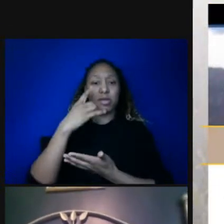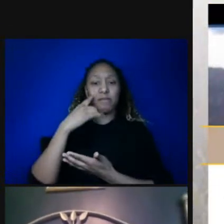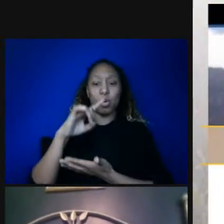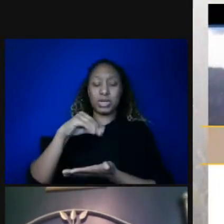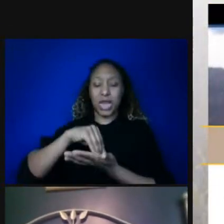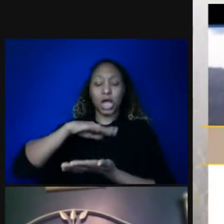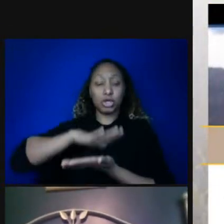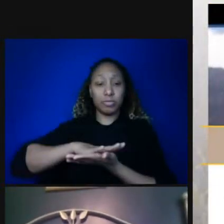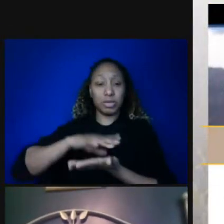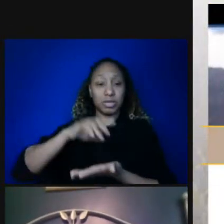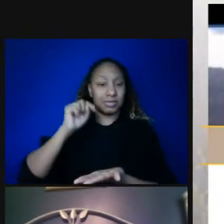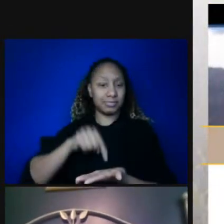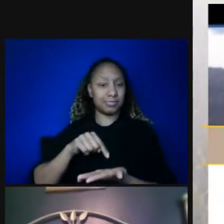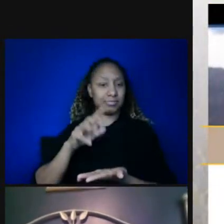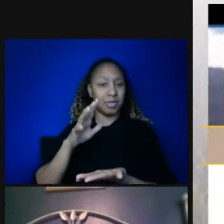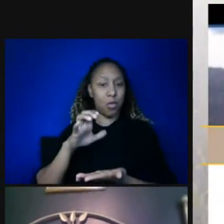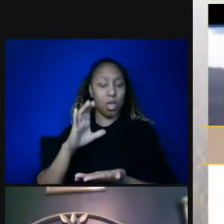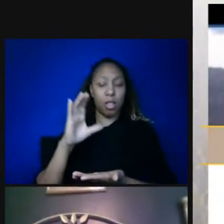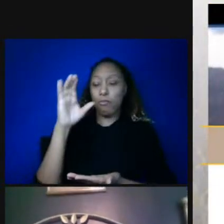I want to go to browse.